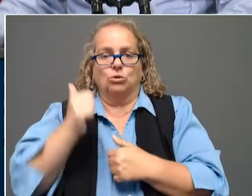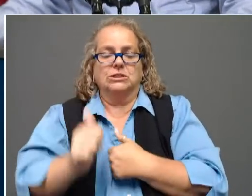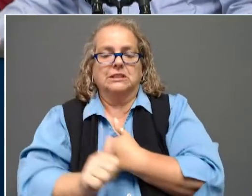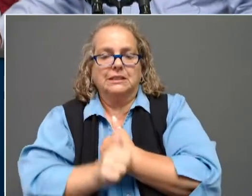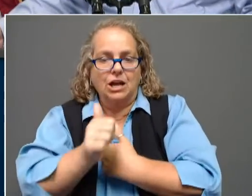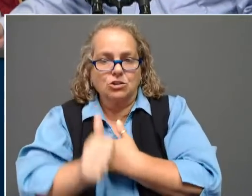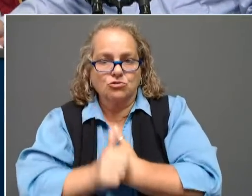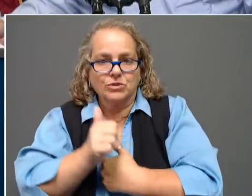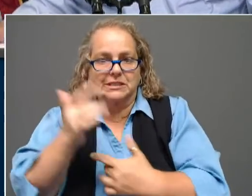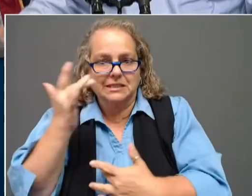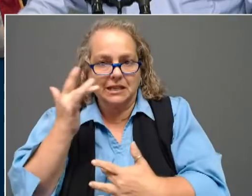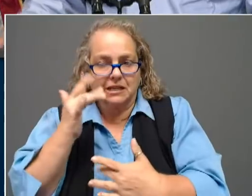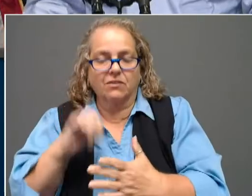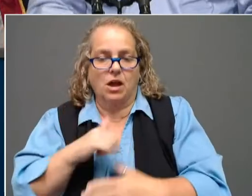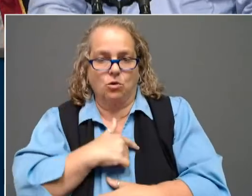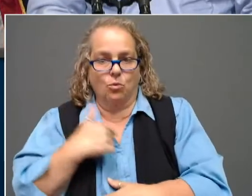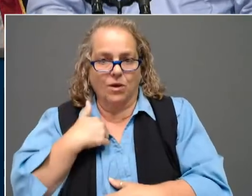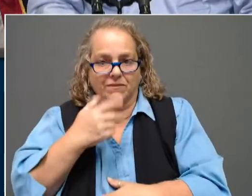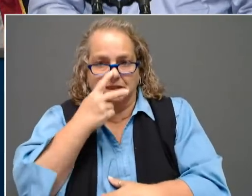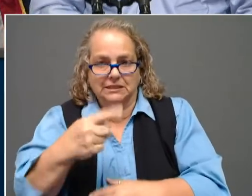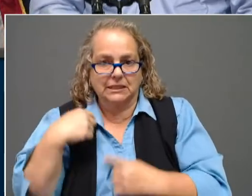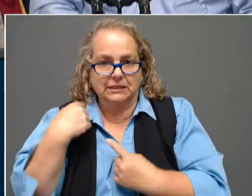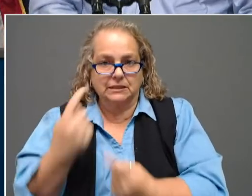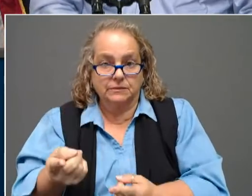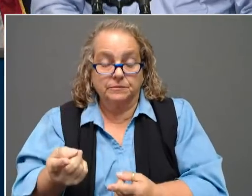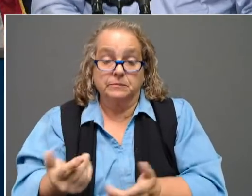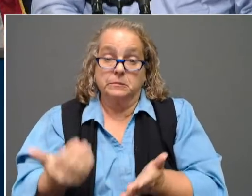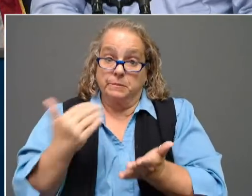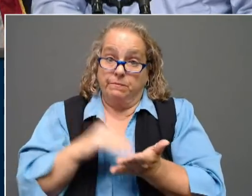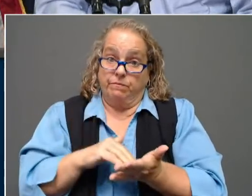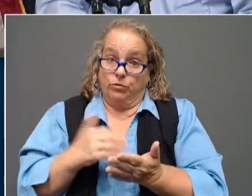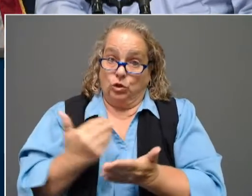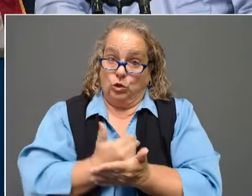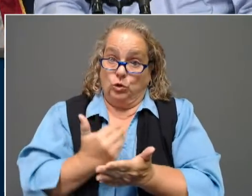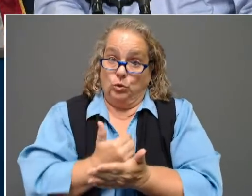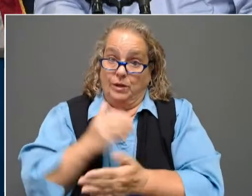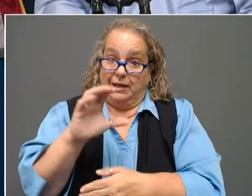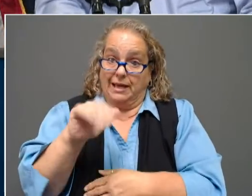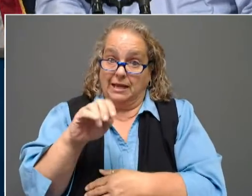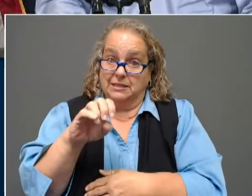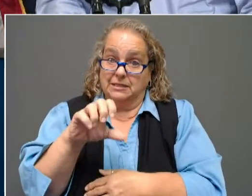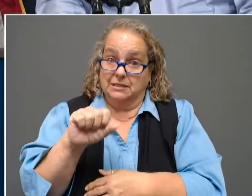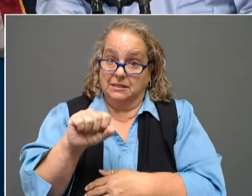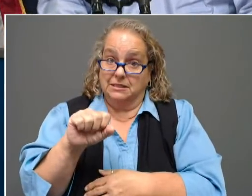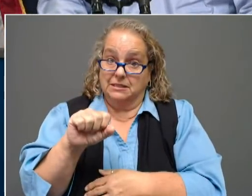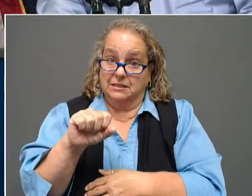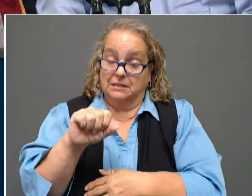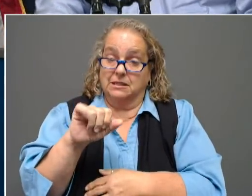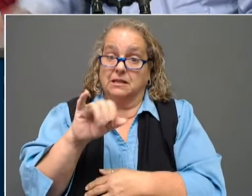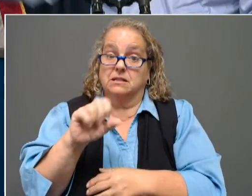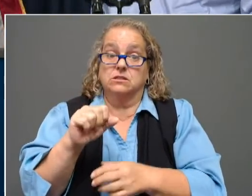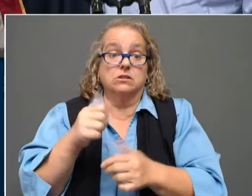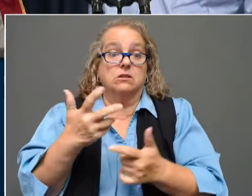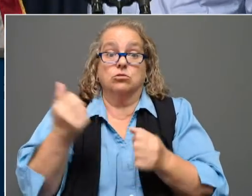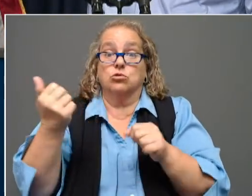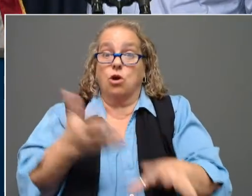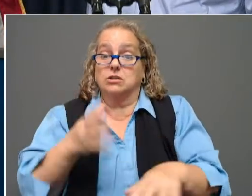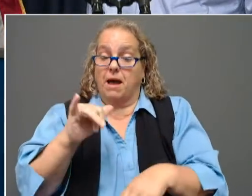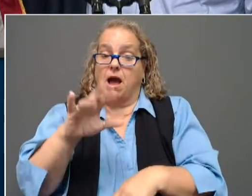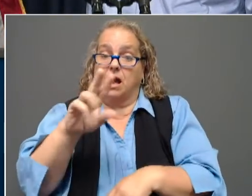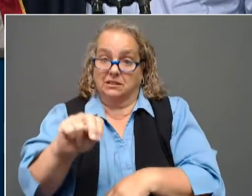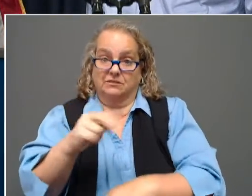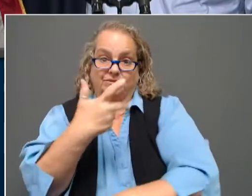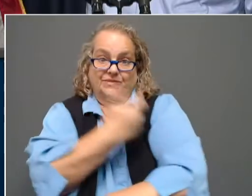have seen. Again, new cases are being driven by the unvaccinated. While, if you can show